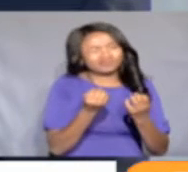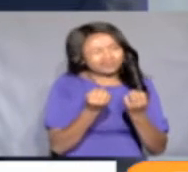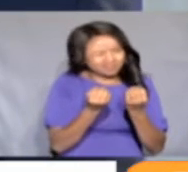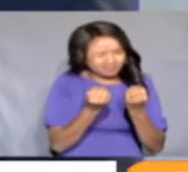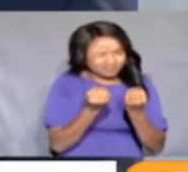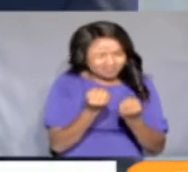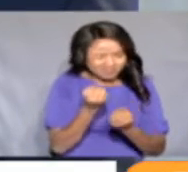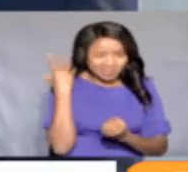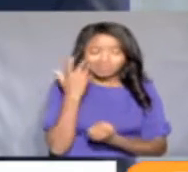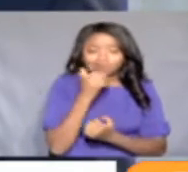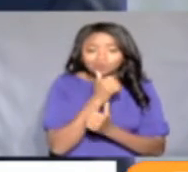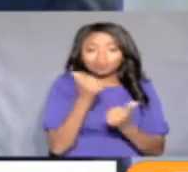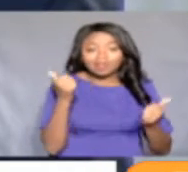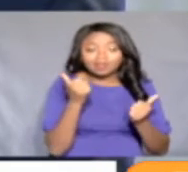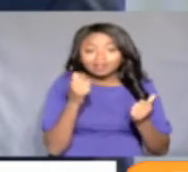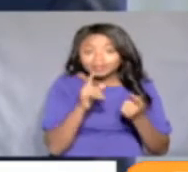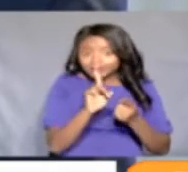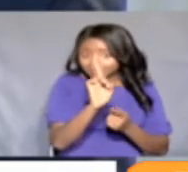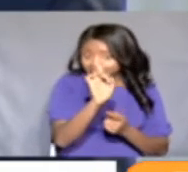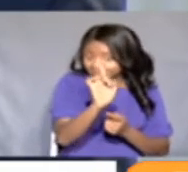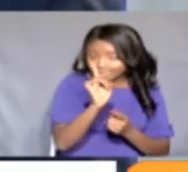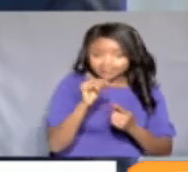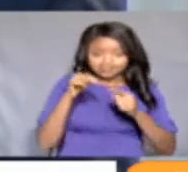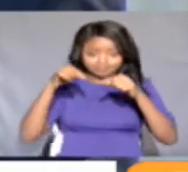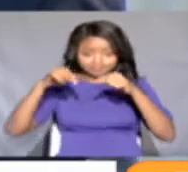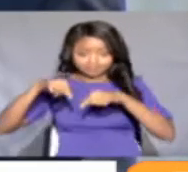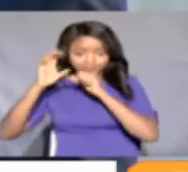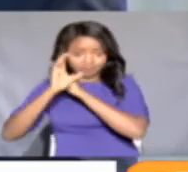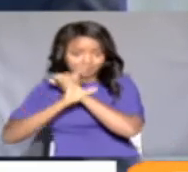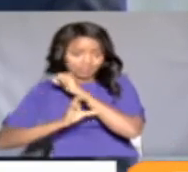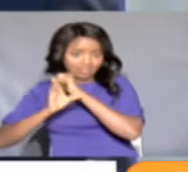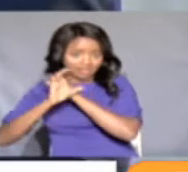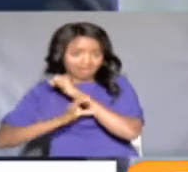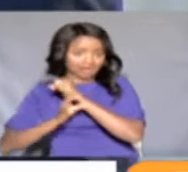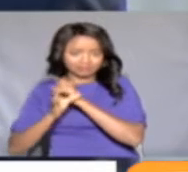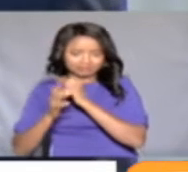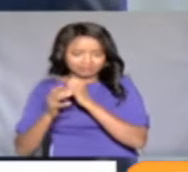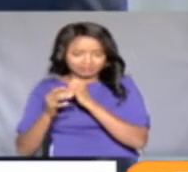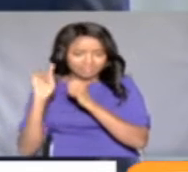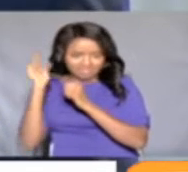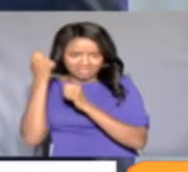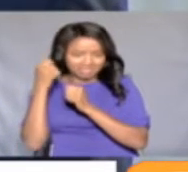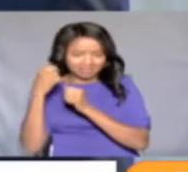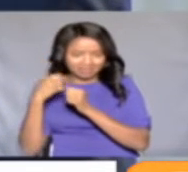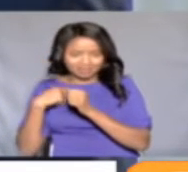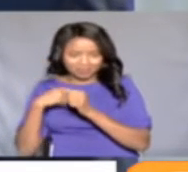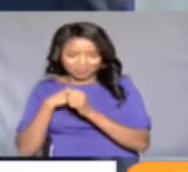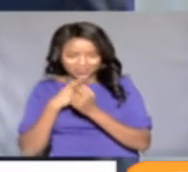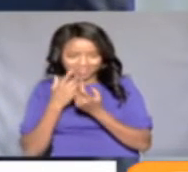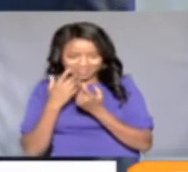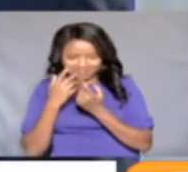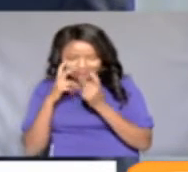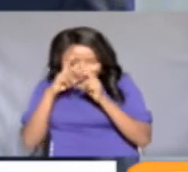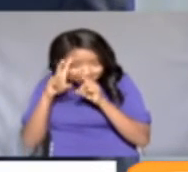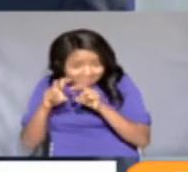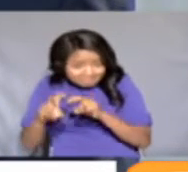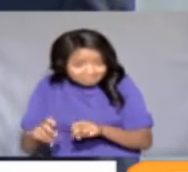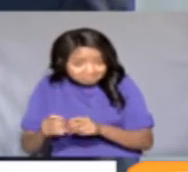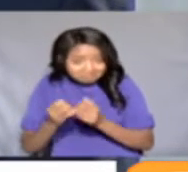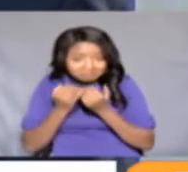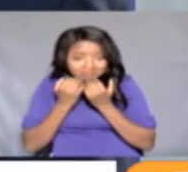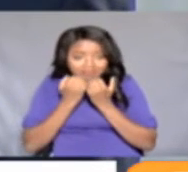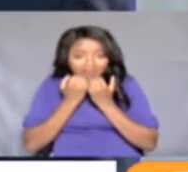done those studies to the level where we can be sure. We have not standardized, and I think that is true. I